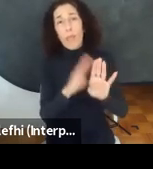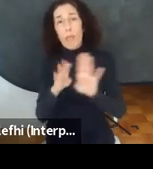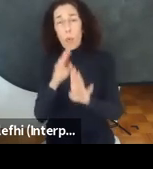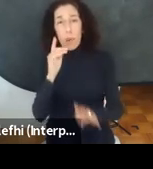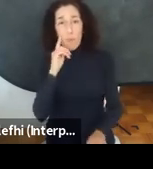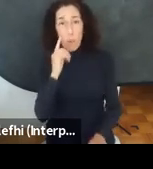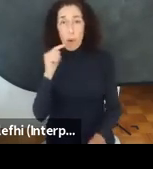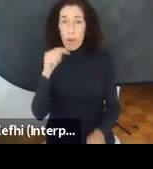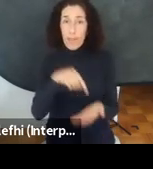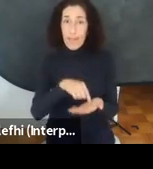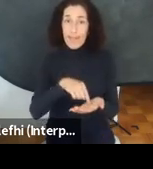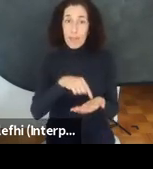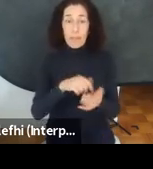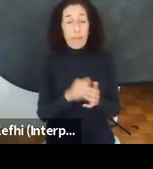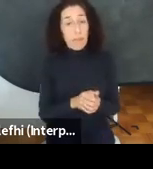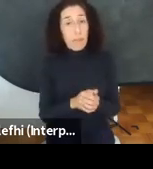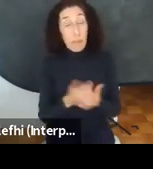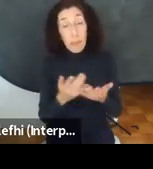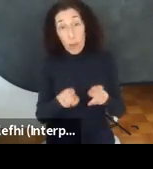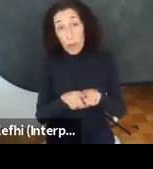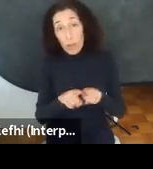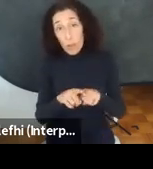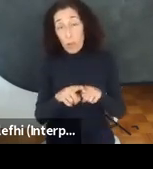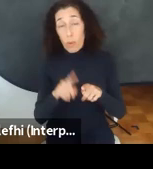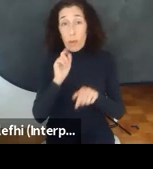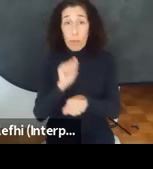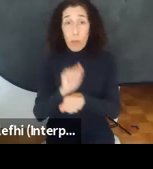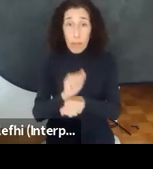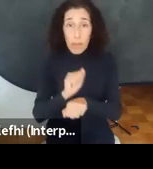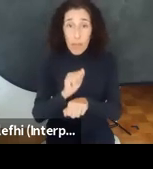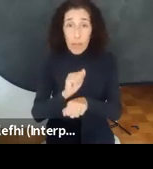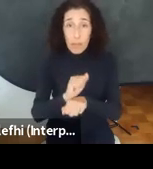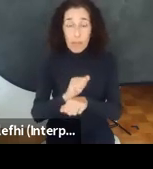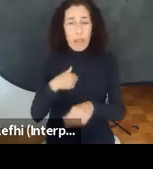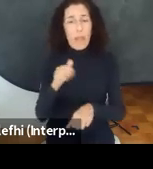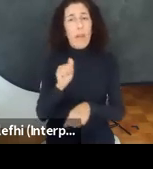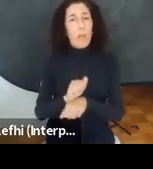and the other doors, employment. Mm-hmm. I'm working at the library, going on my